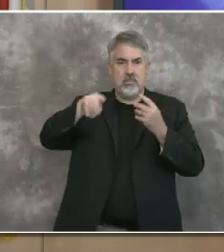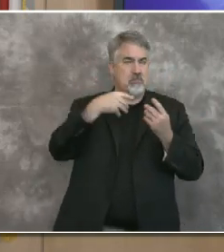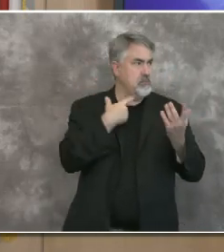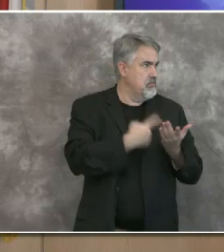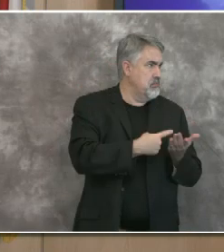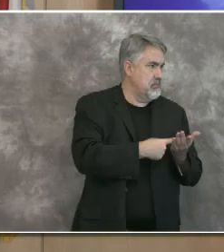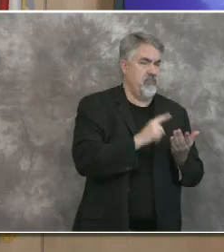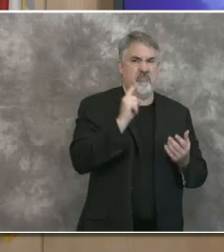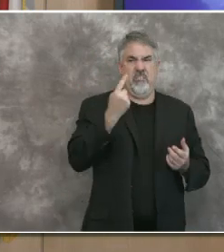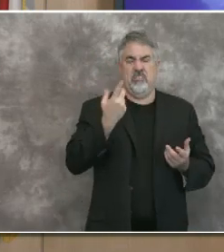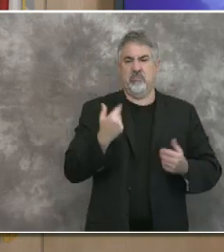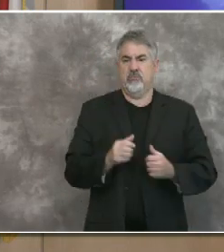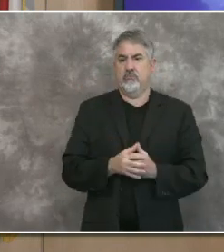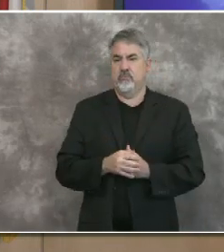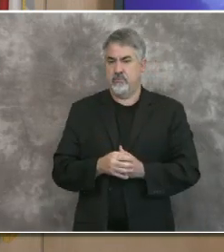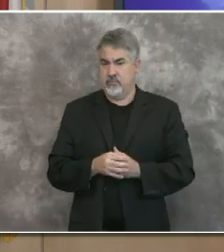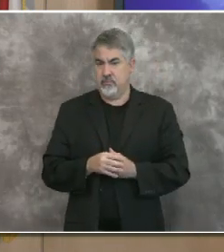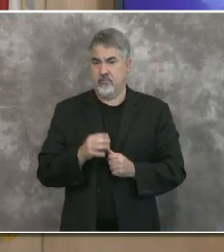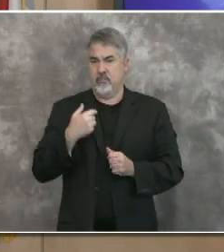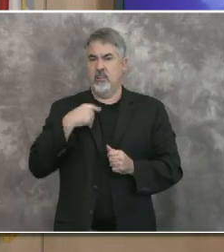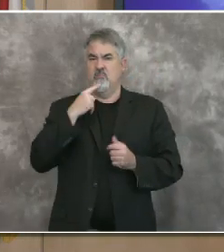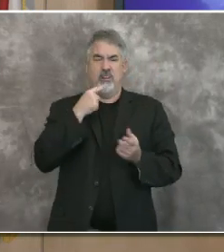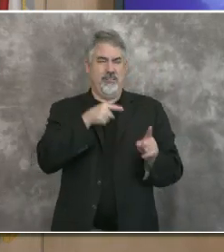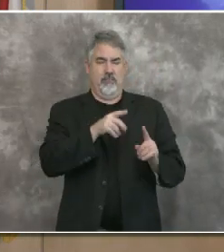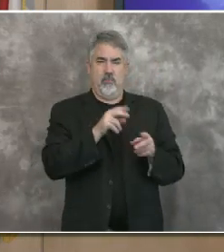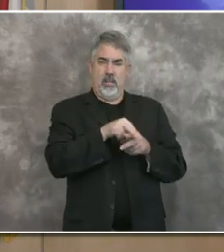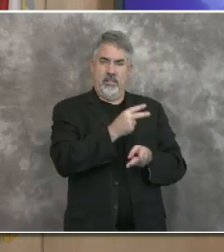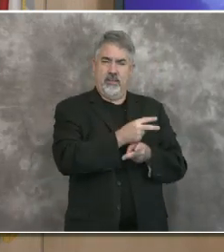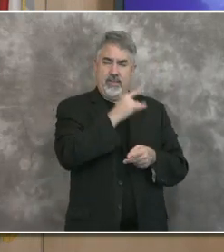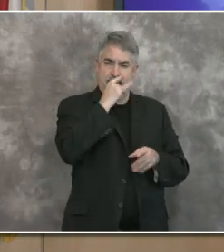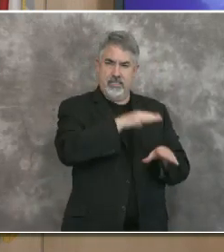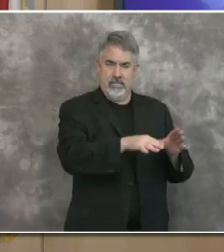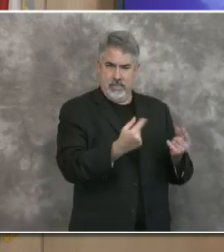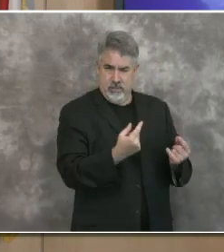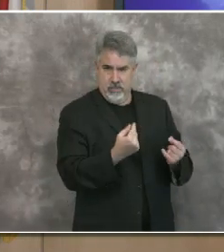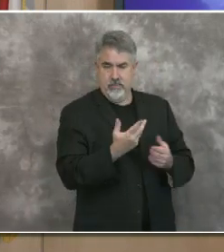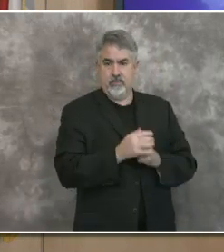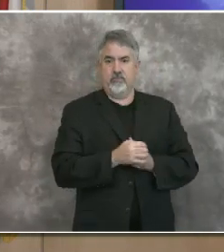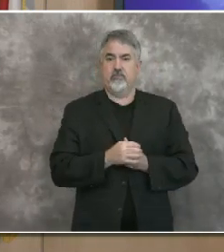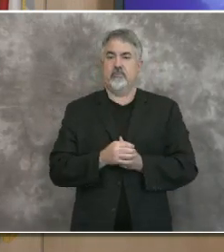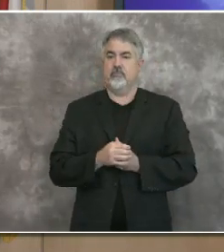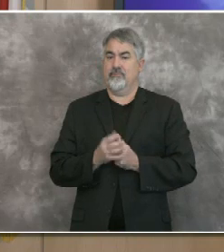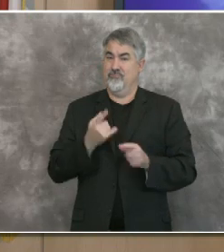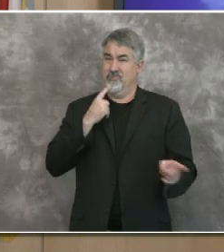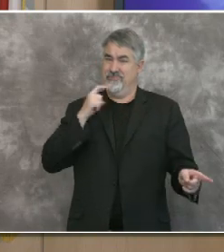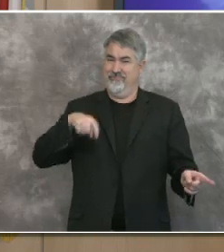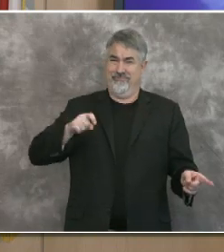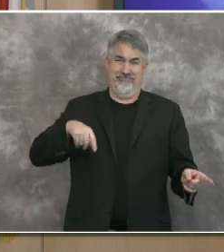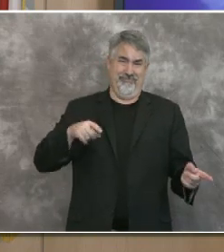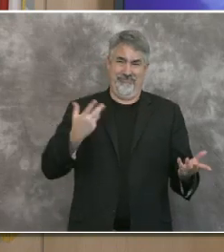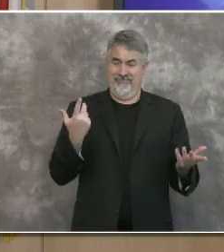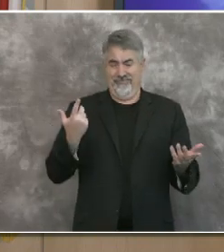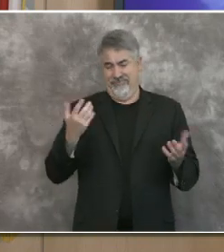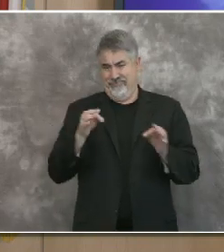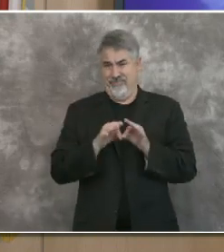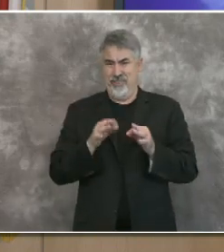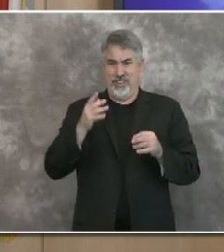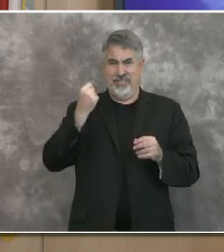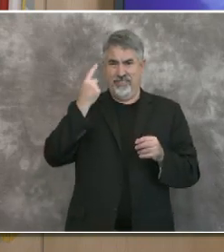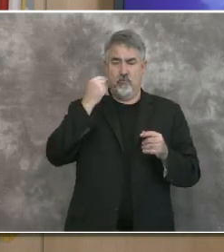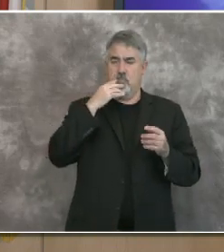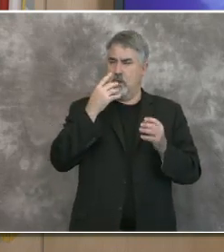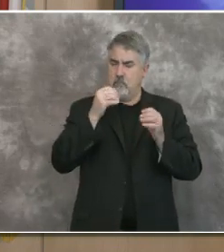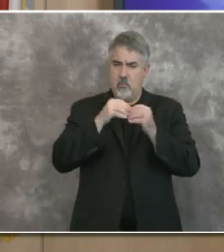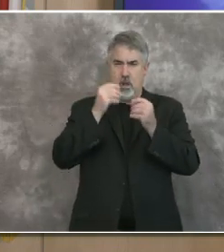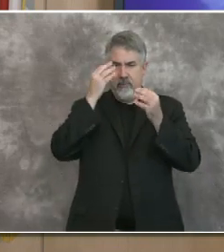care providers about what they need in order to be able to get up and running. Those conversations will certainly continue next week, but we are aware that